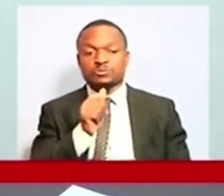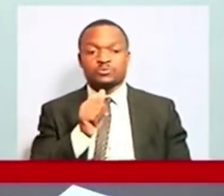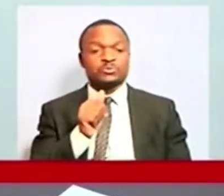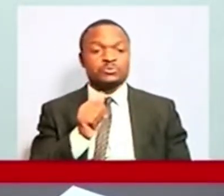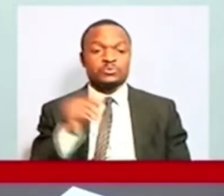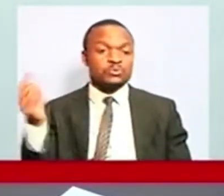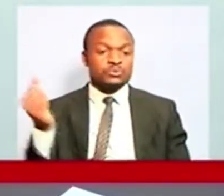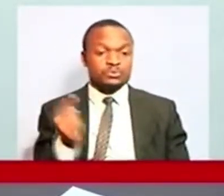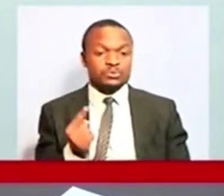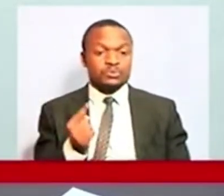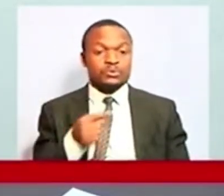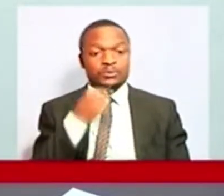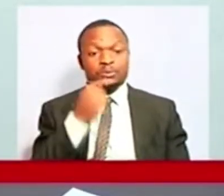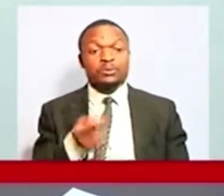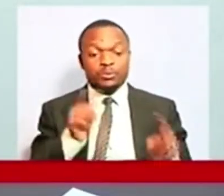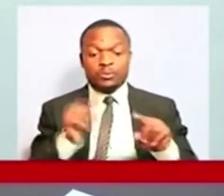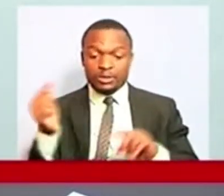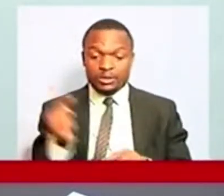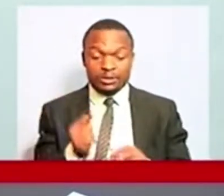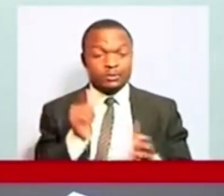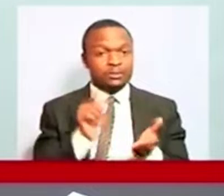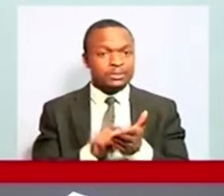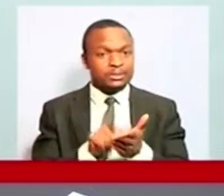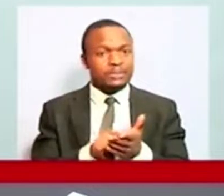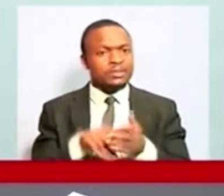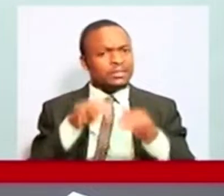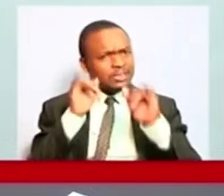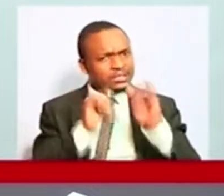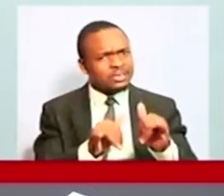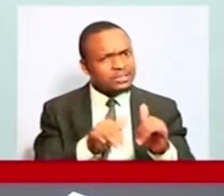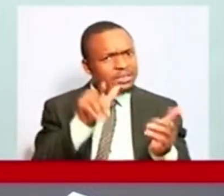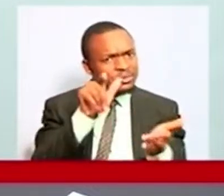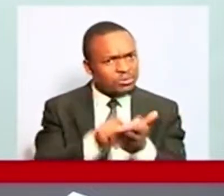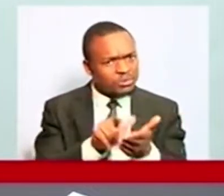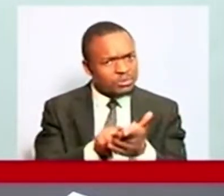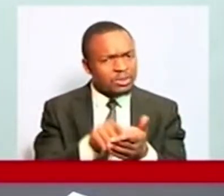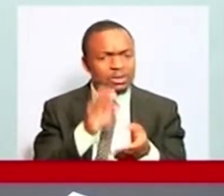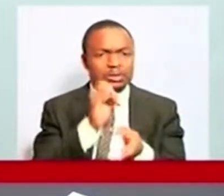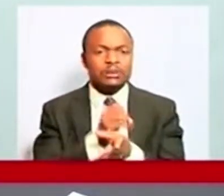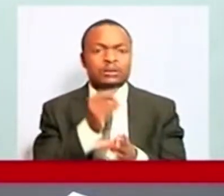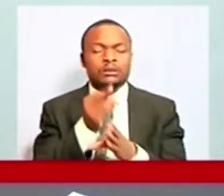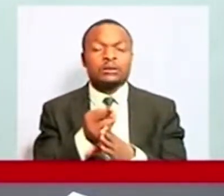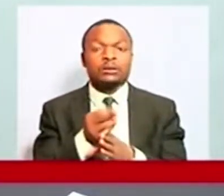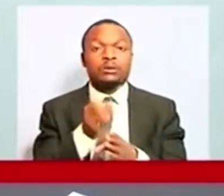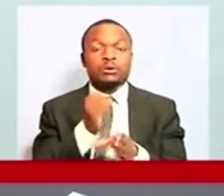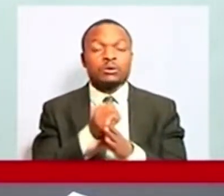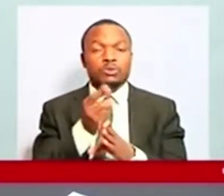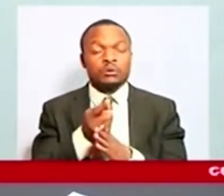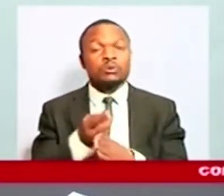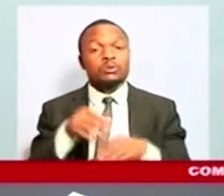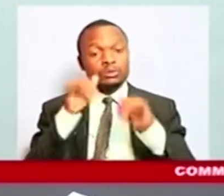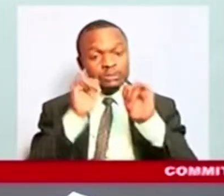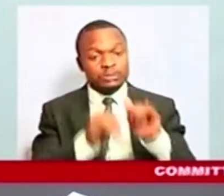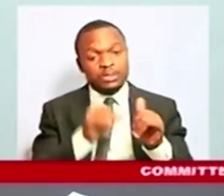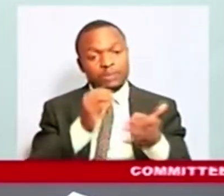until he's in Lusaka. So is he a Lusaka-based contractor or a Zambia-based contractor?